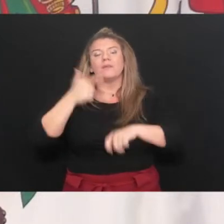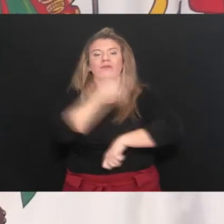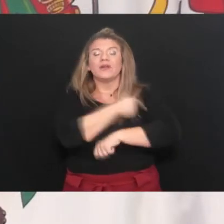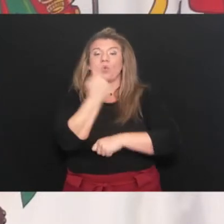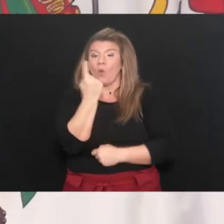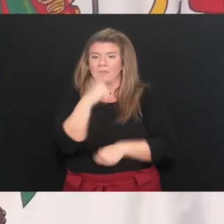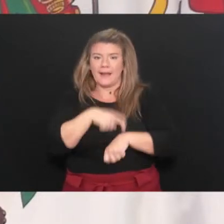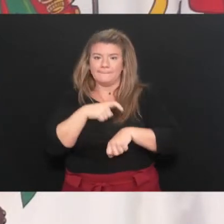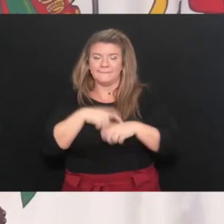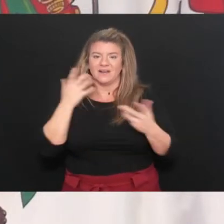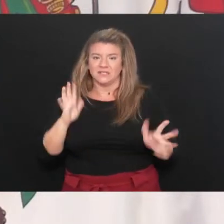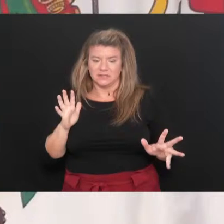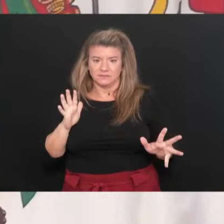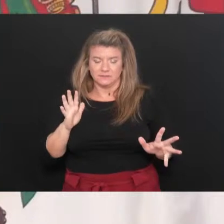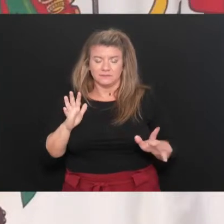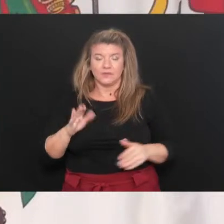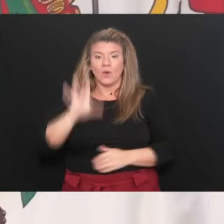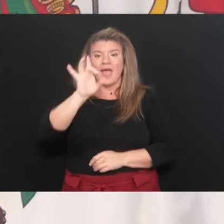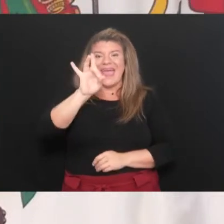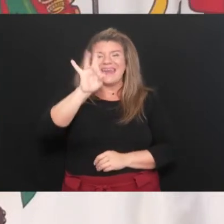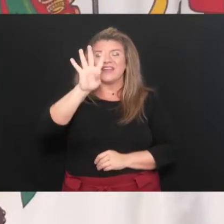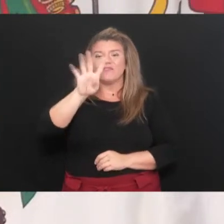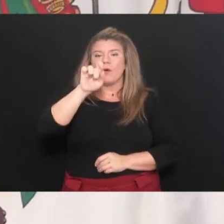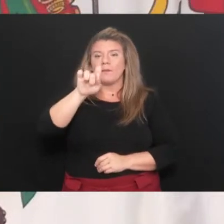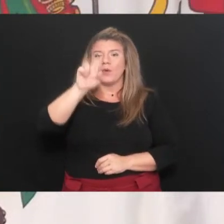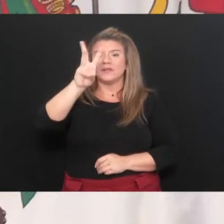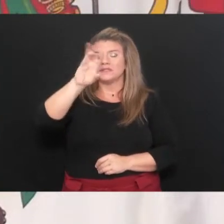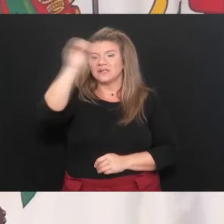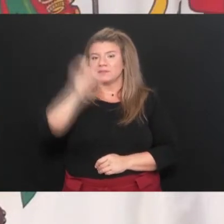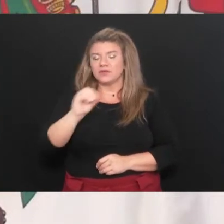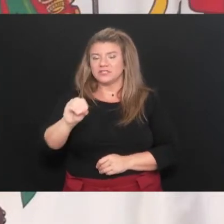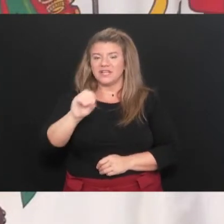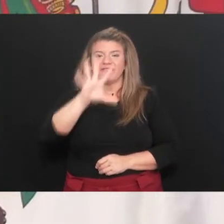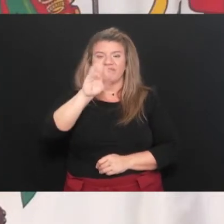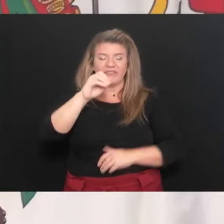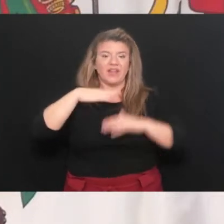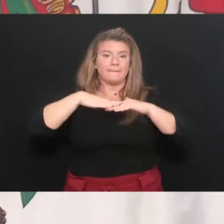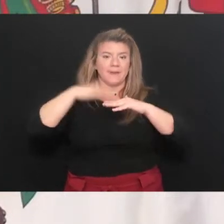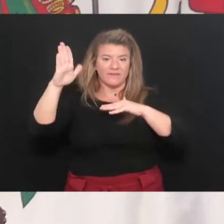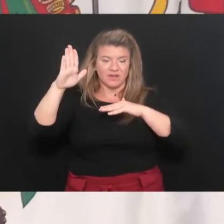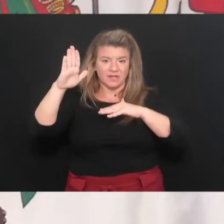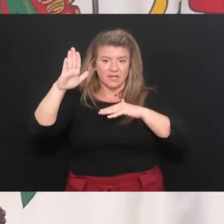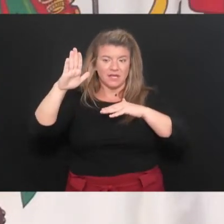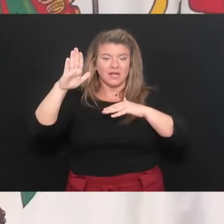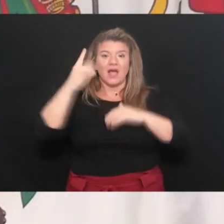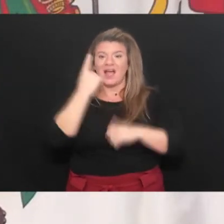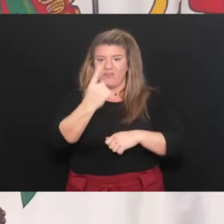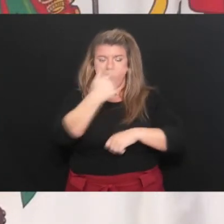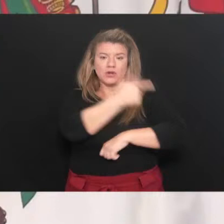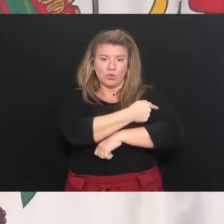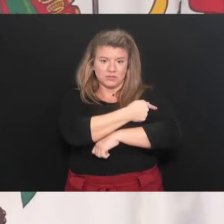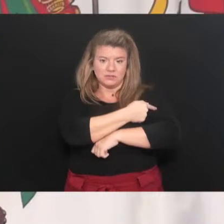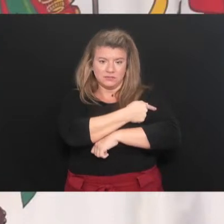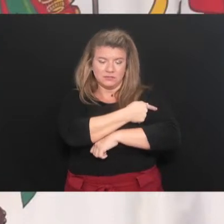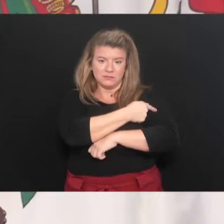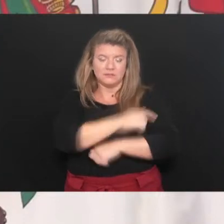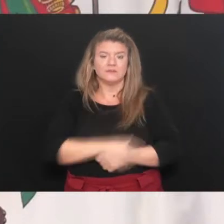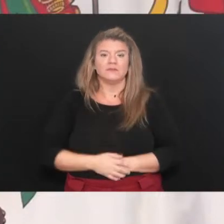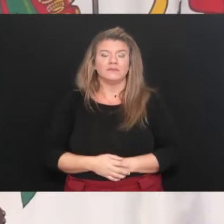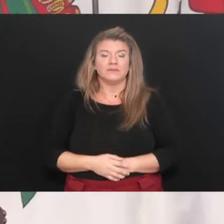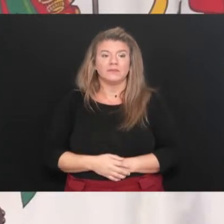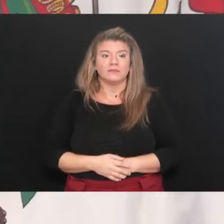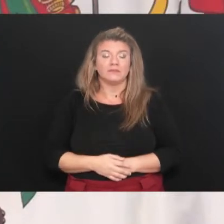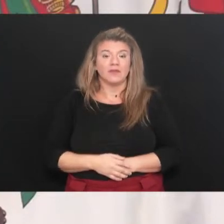dose. We have 84.6% that are 50 and above that have one dose. And